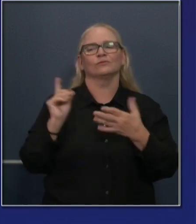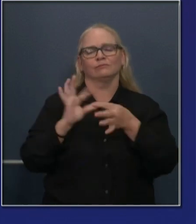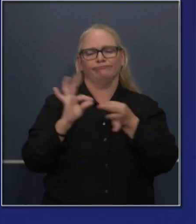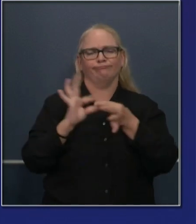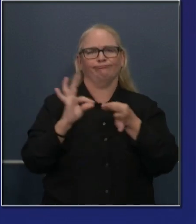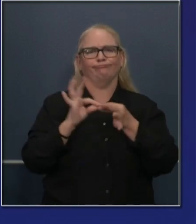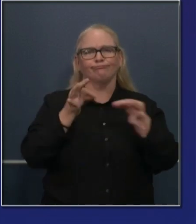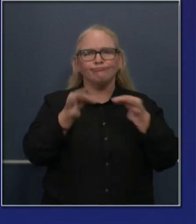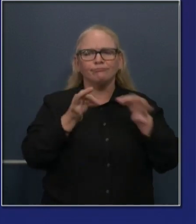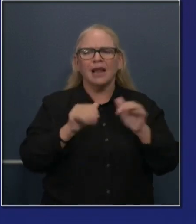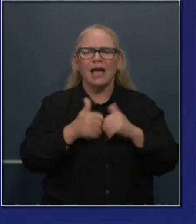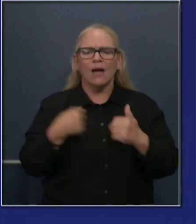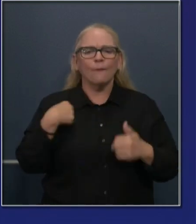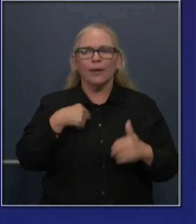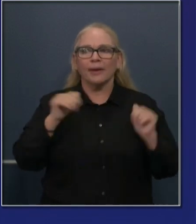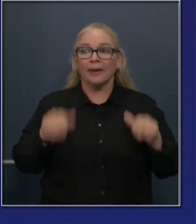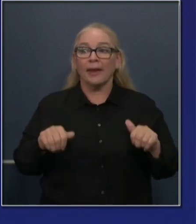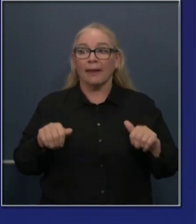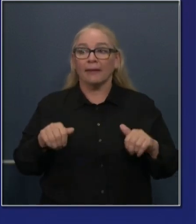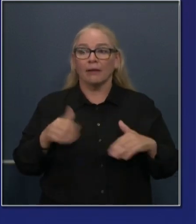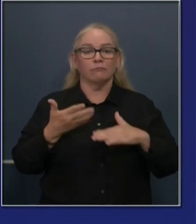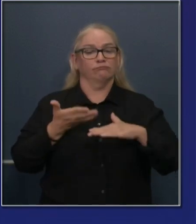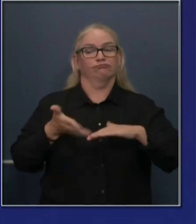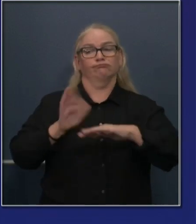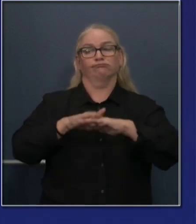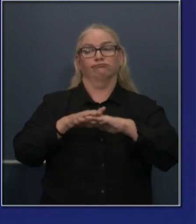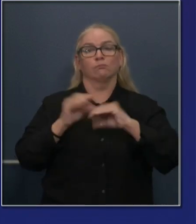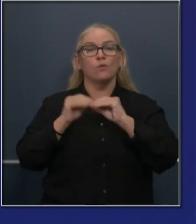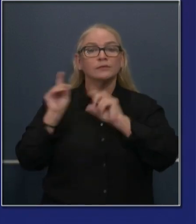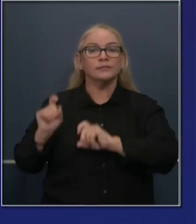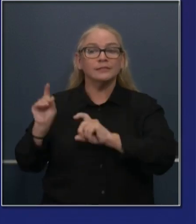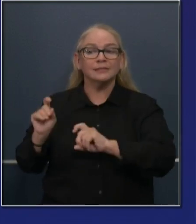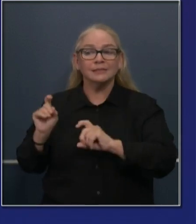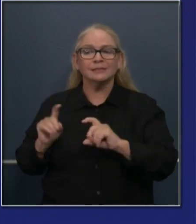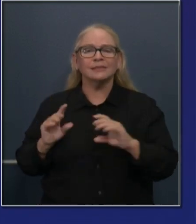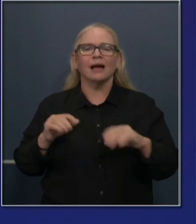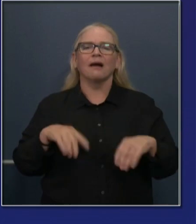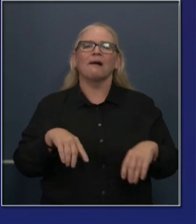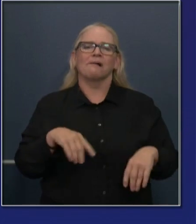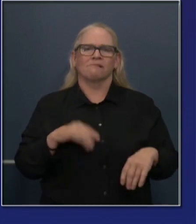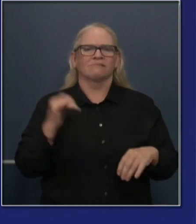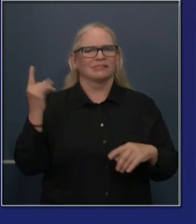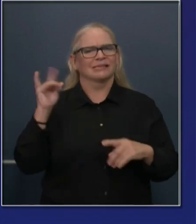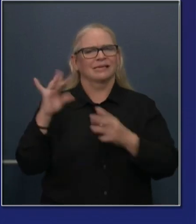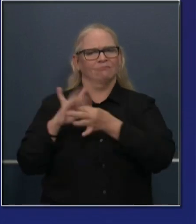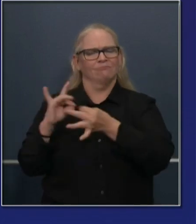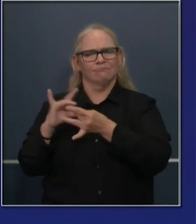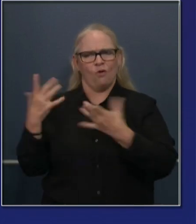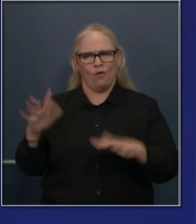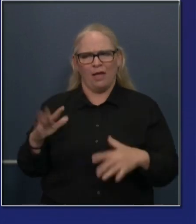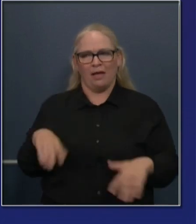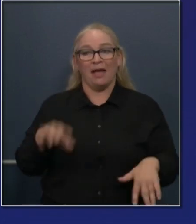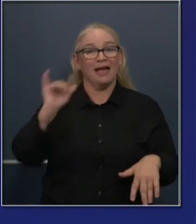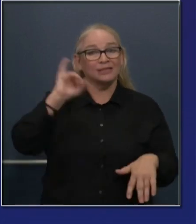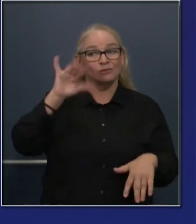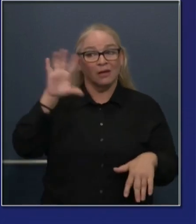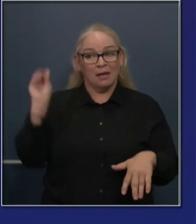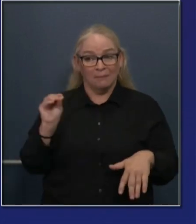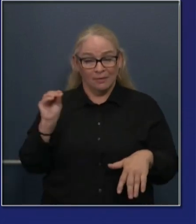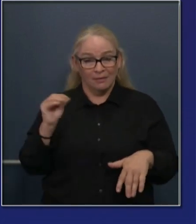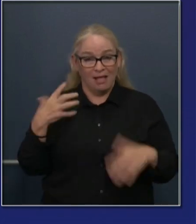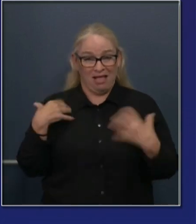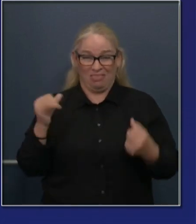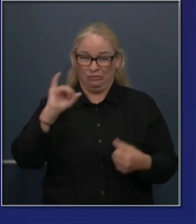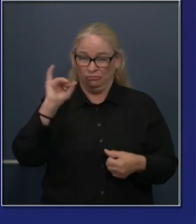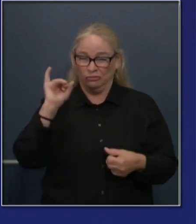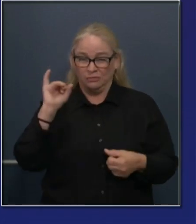forward with advancing those, but one of the most critical is the fact that health plans now have responsibility to pick up costs associated